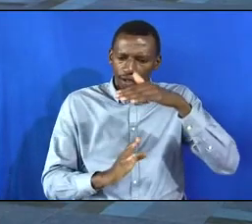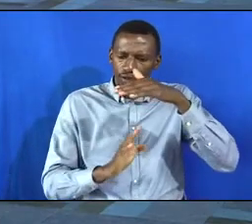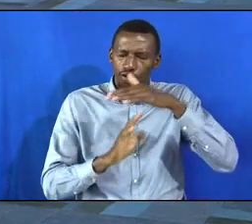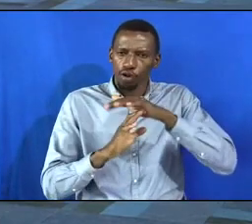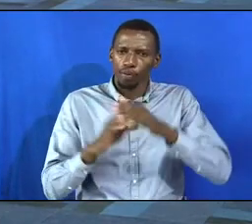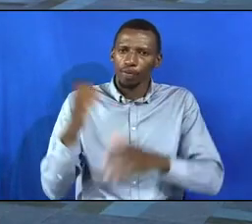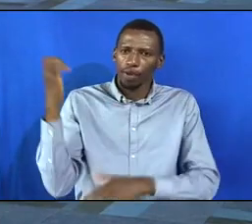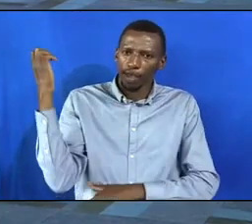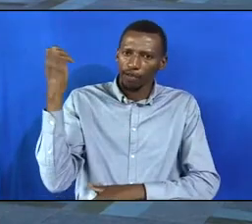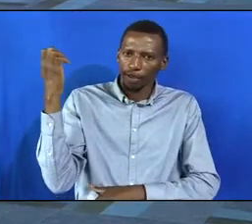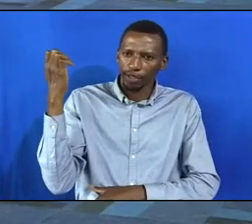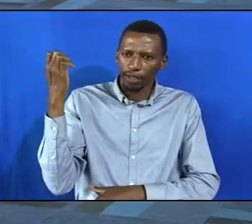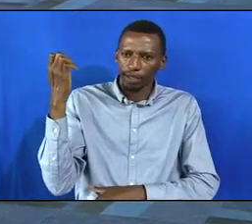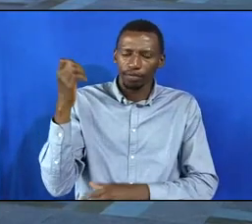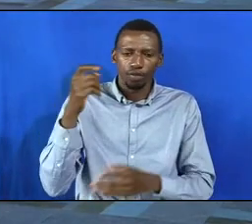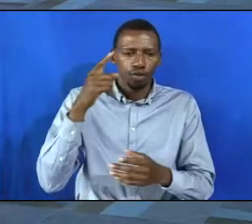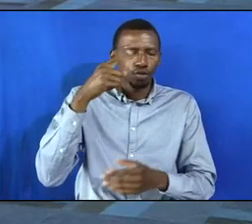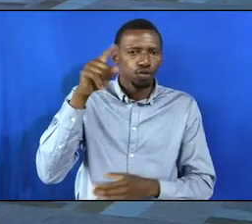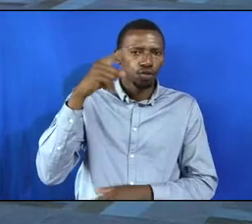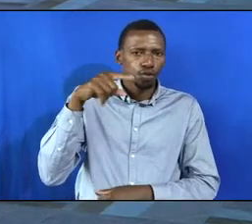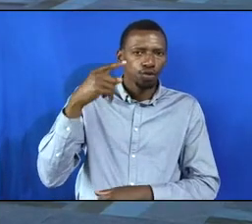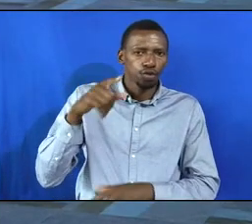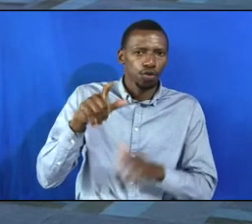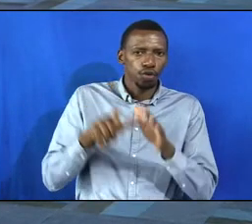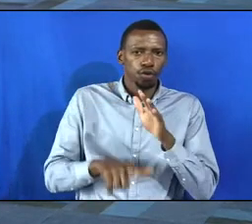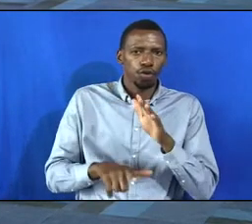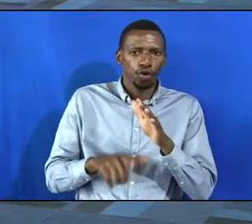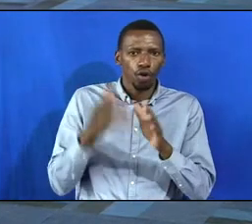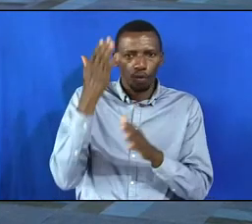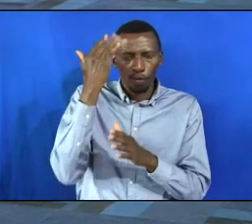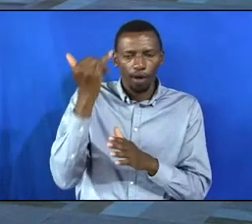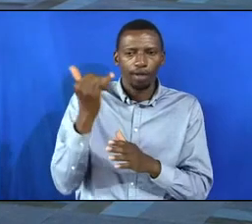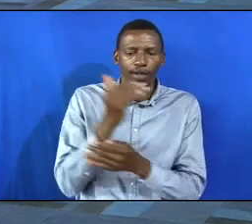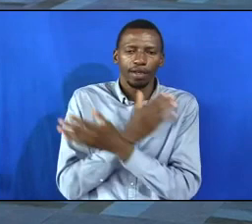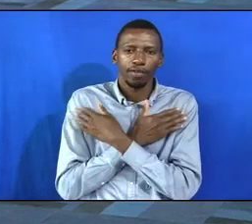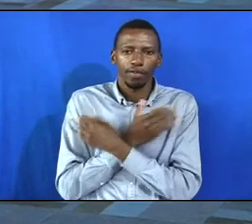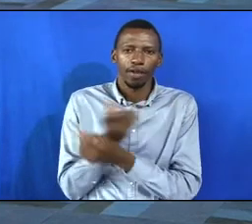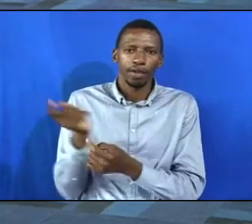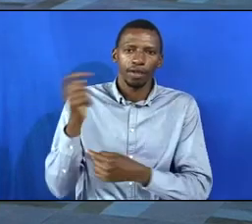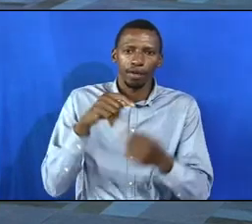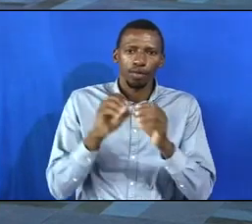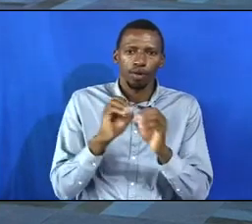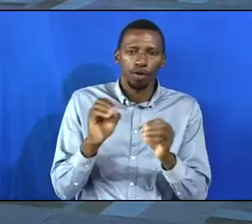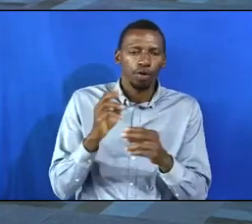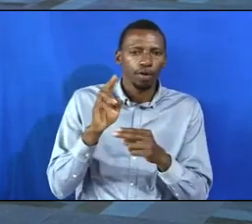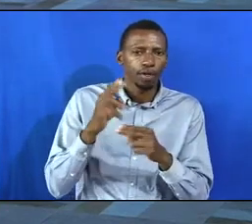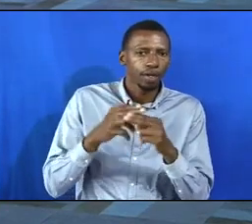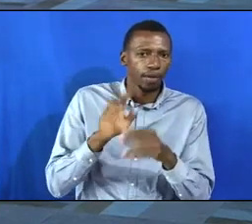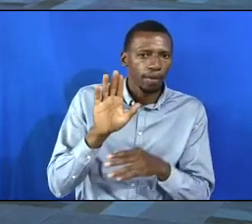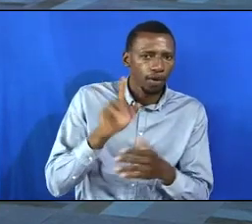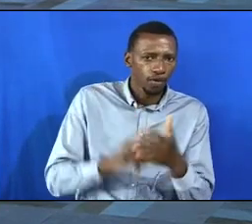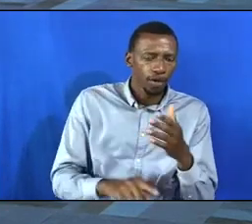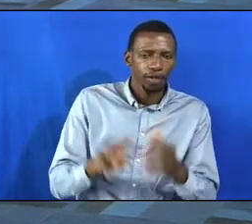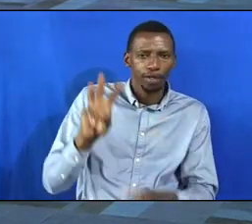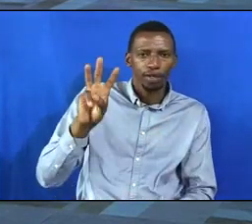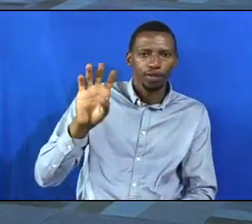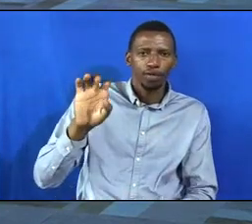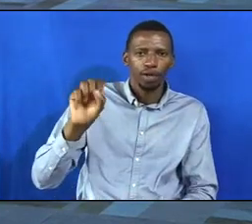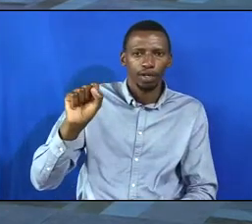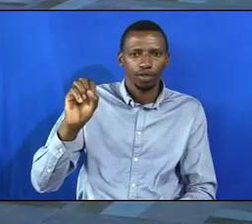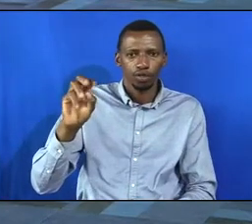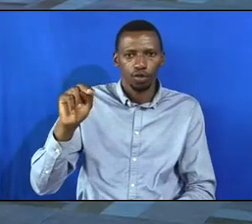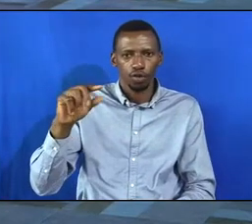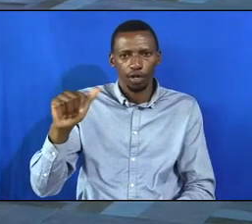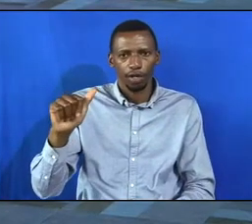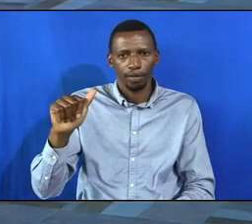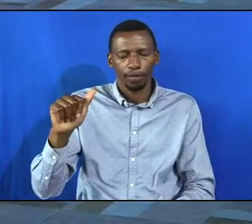although the score is a bit low because the friends did not come, is Wesonga. He almost scored. He came very close